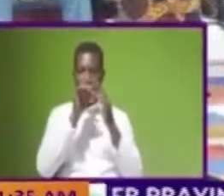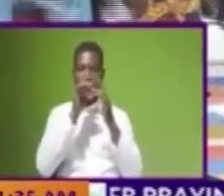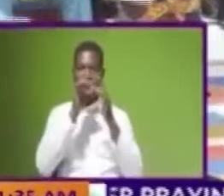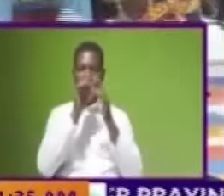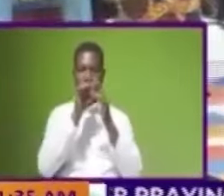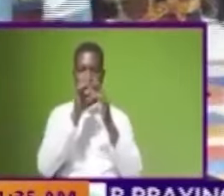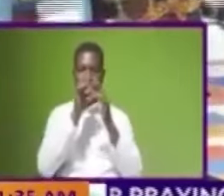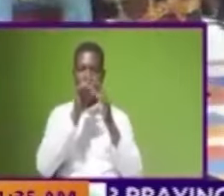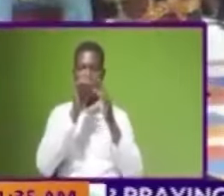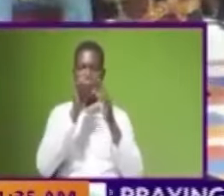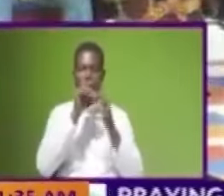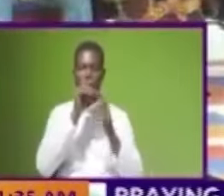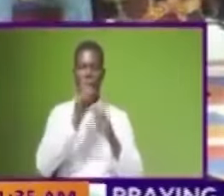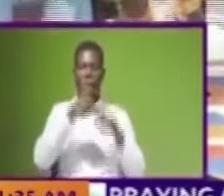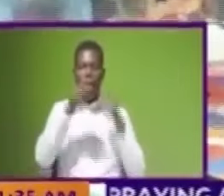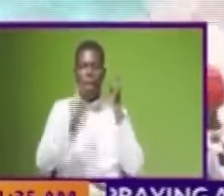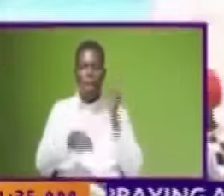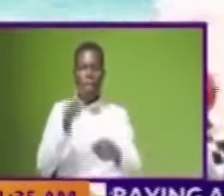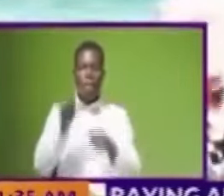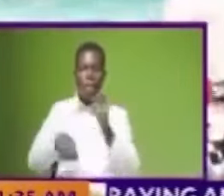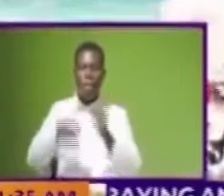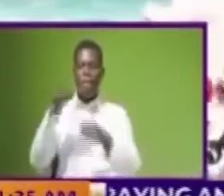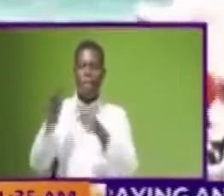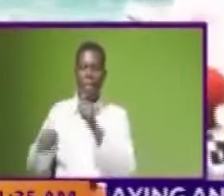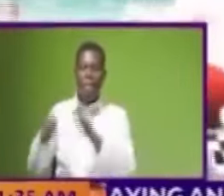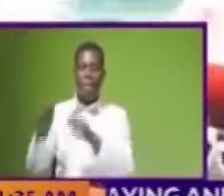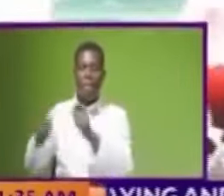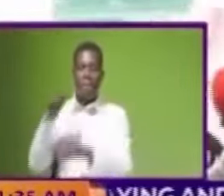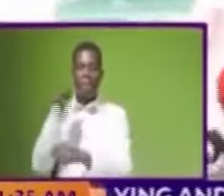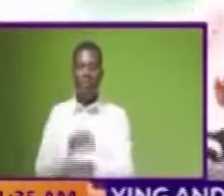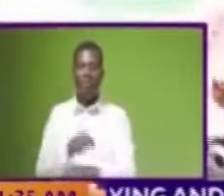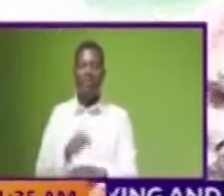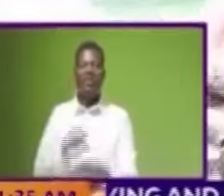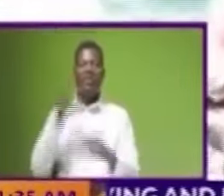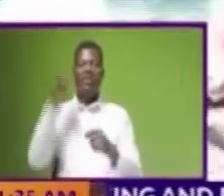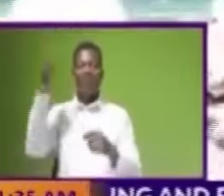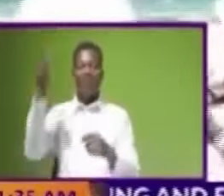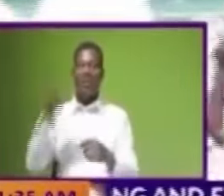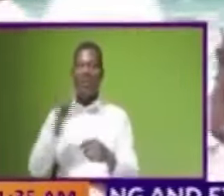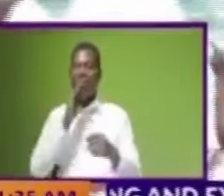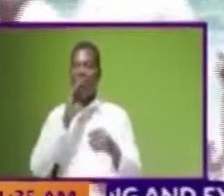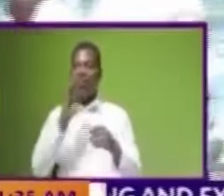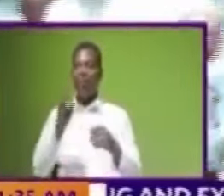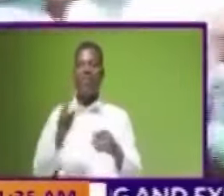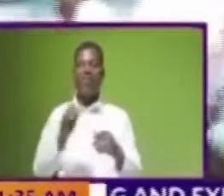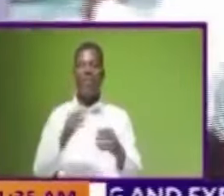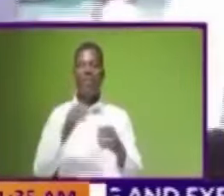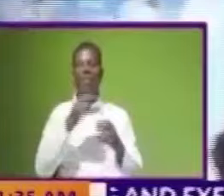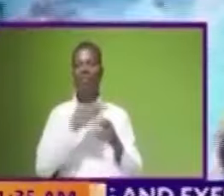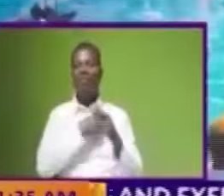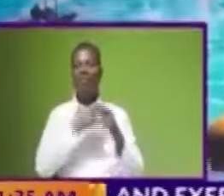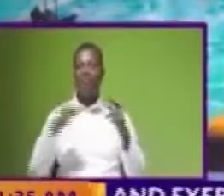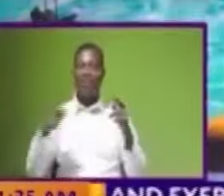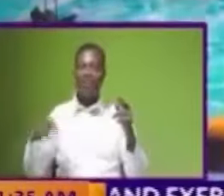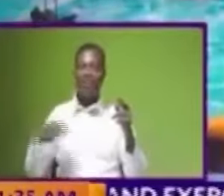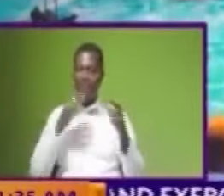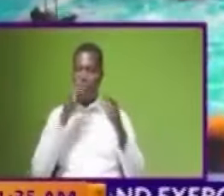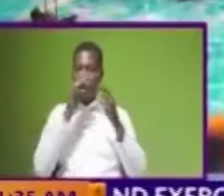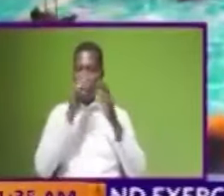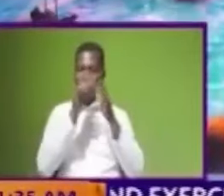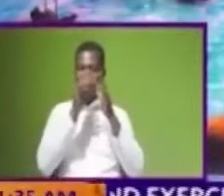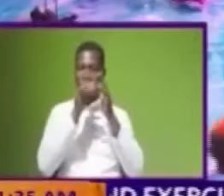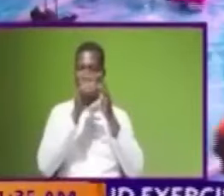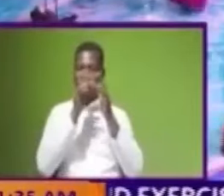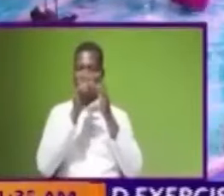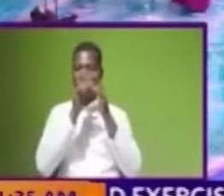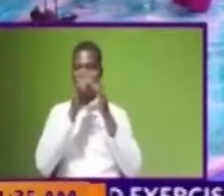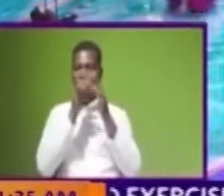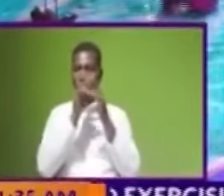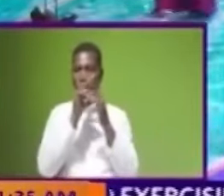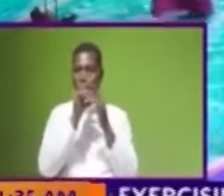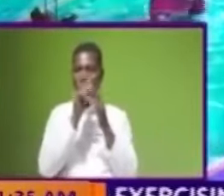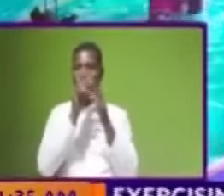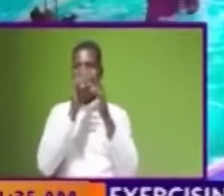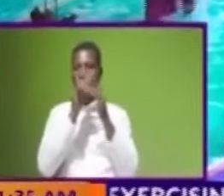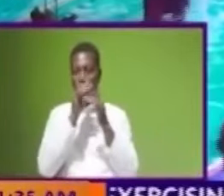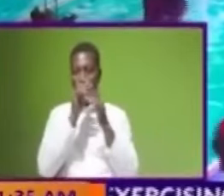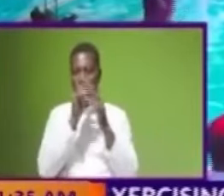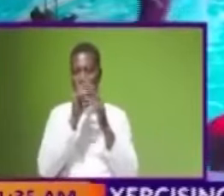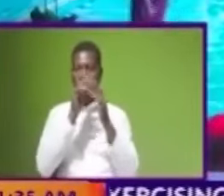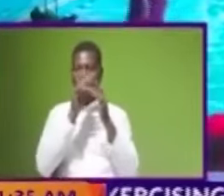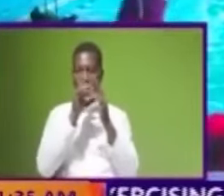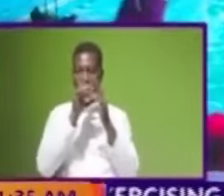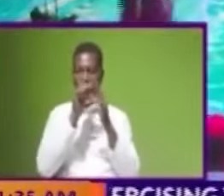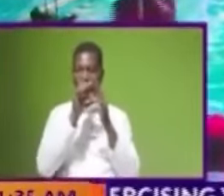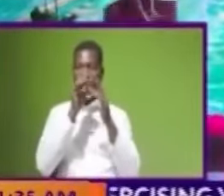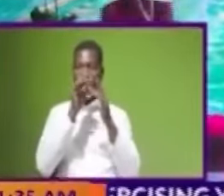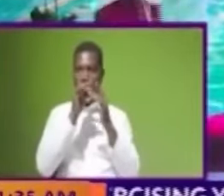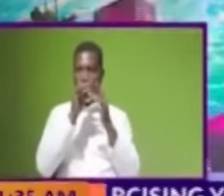uni mazama ka ni nua ba se ade ayo o eyo mo ya se me di ni maame atem